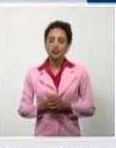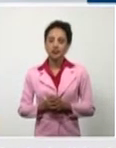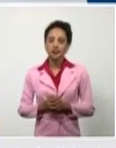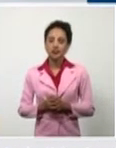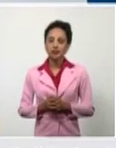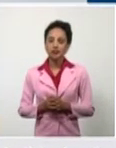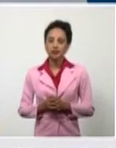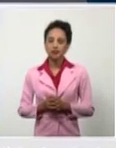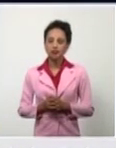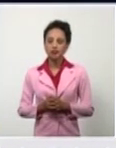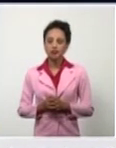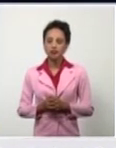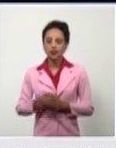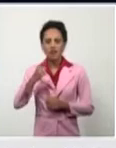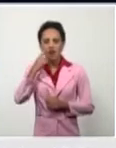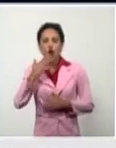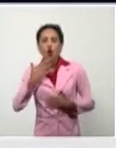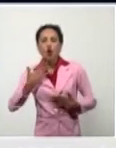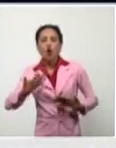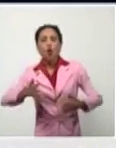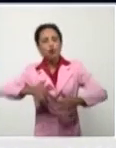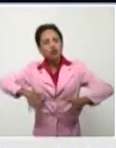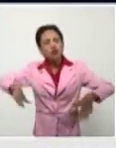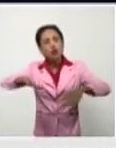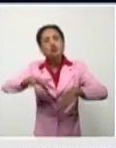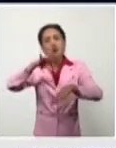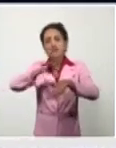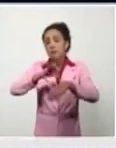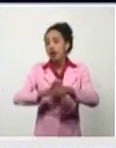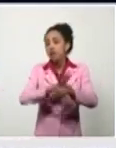the behavior of the disease in our country,